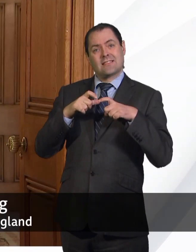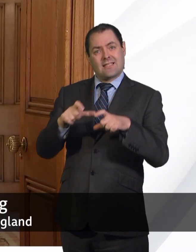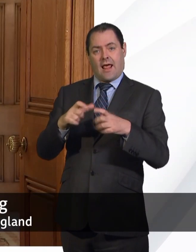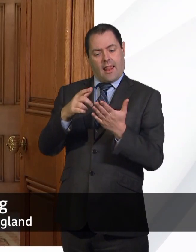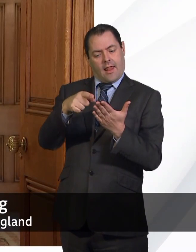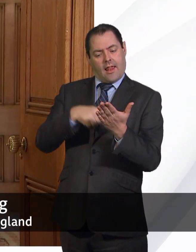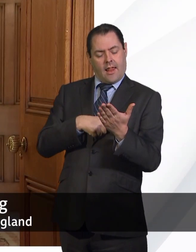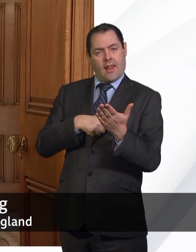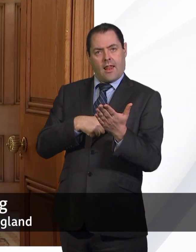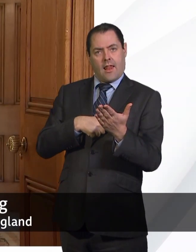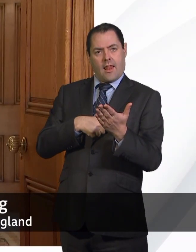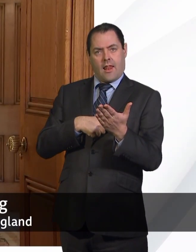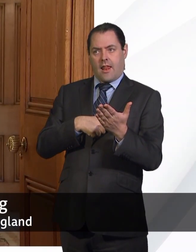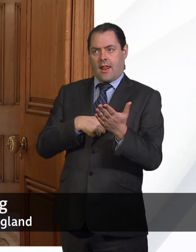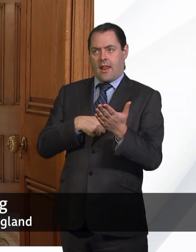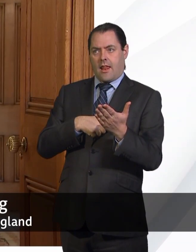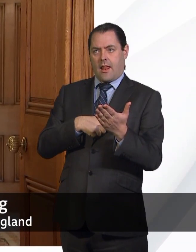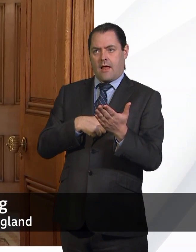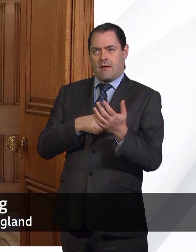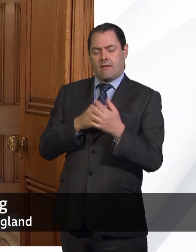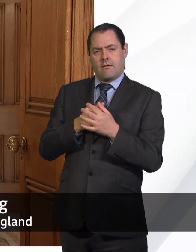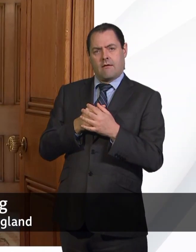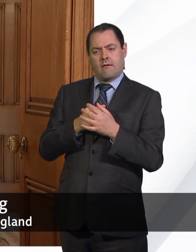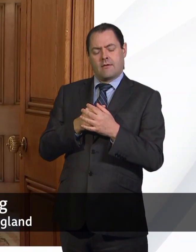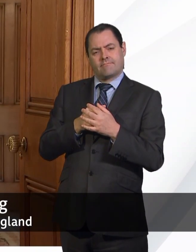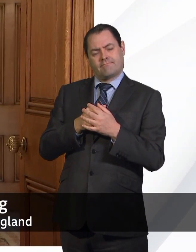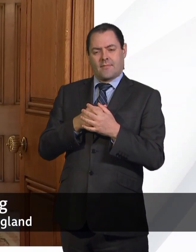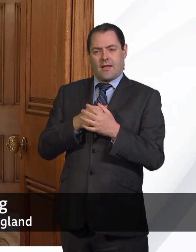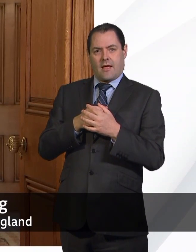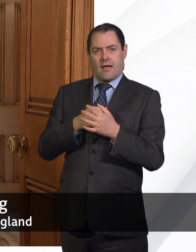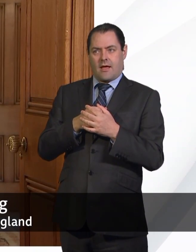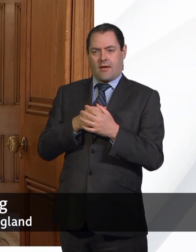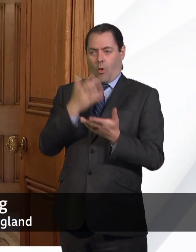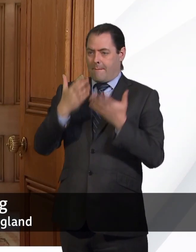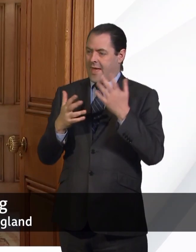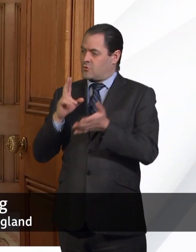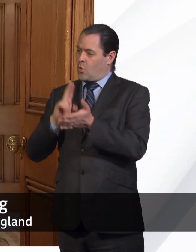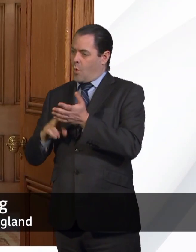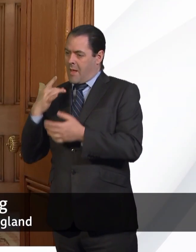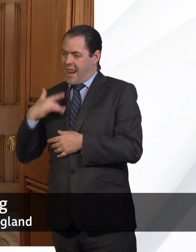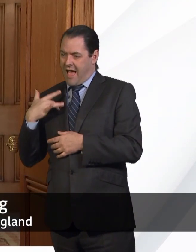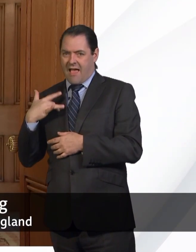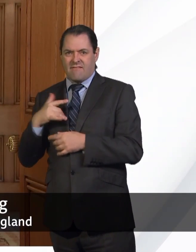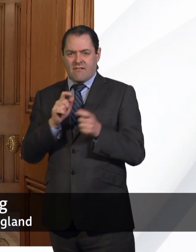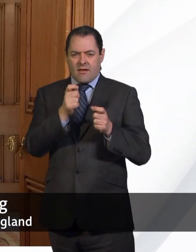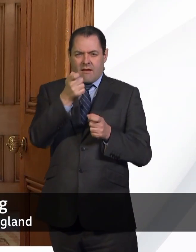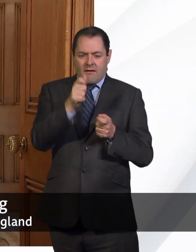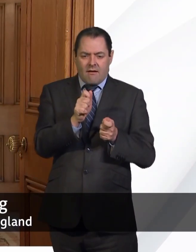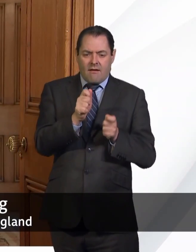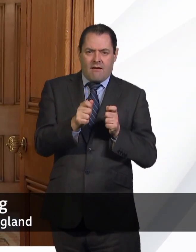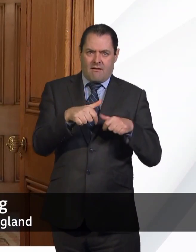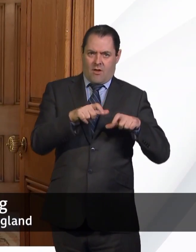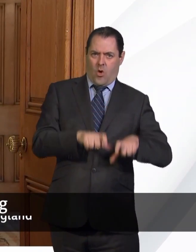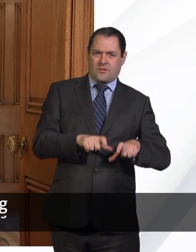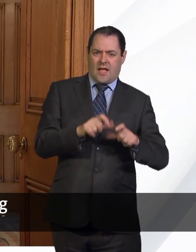fraction of the social interaction each of us would normally enjoy. I